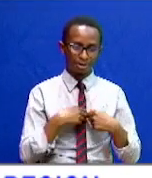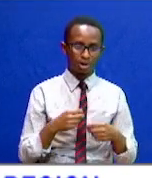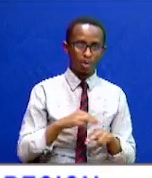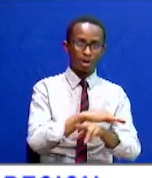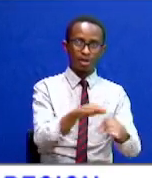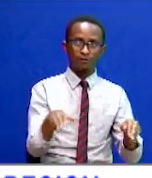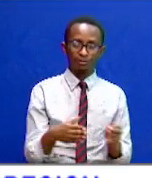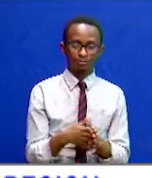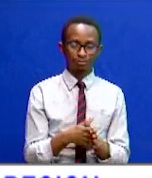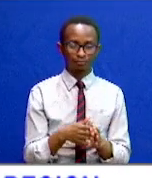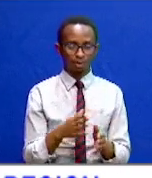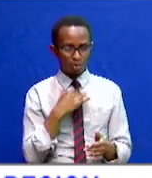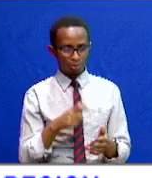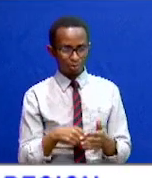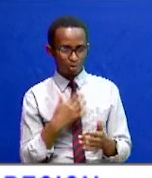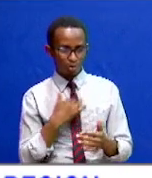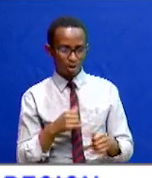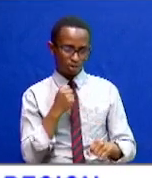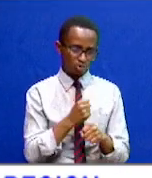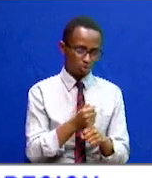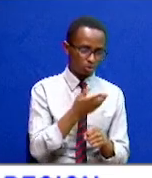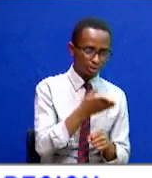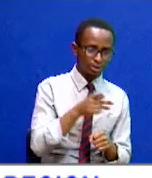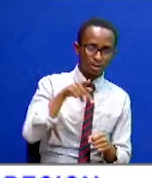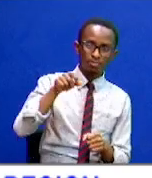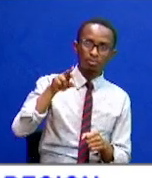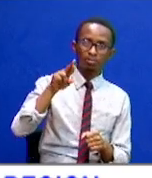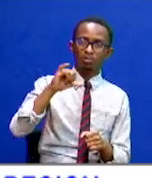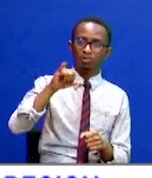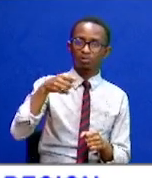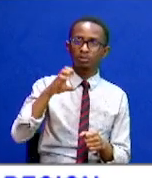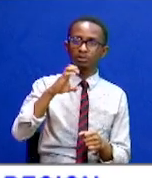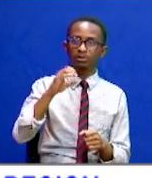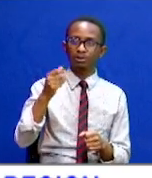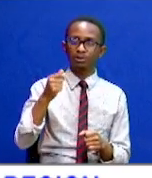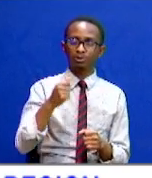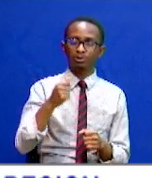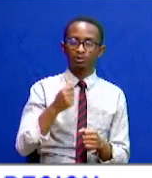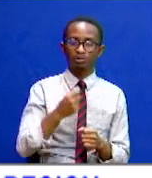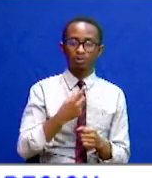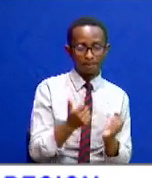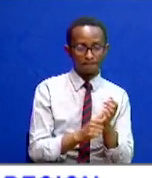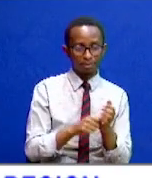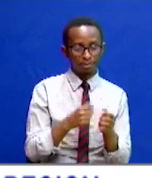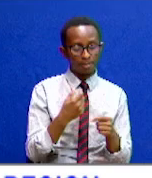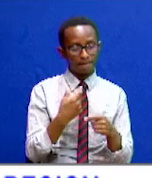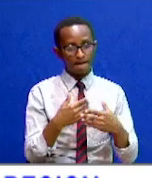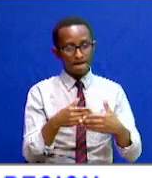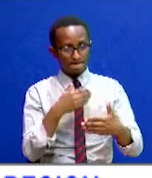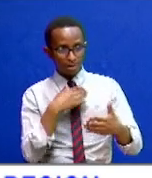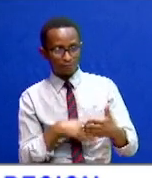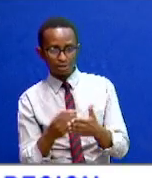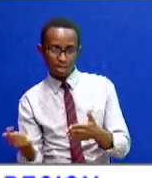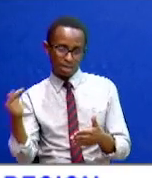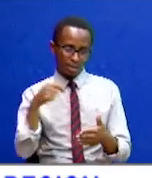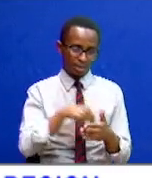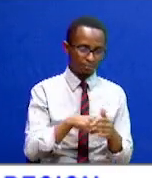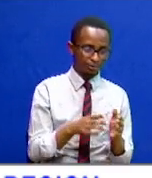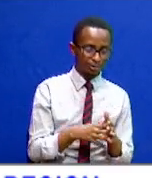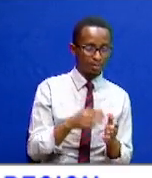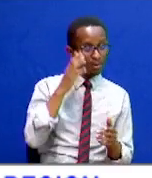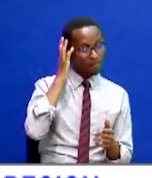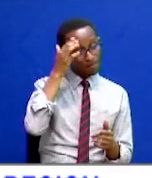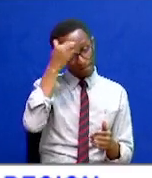this project is that we address the problem before it escalates. Because once you do early warning and early action, then